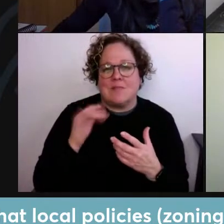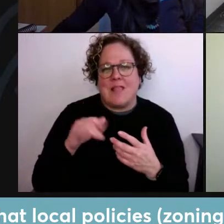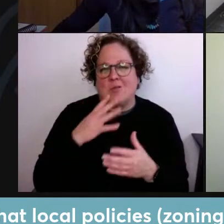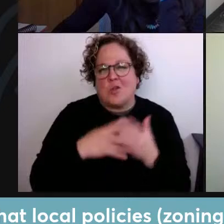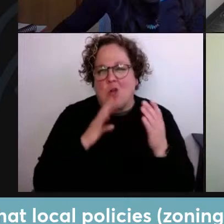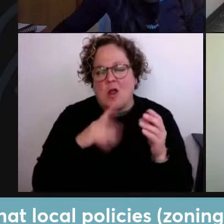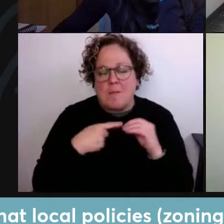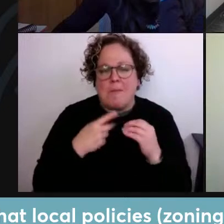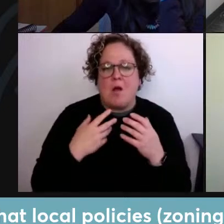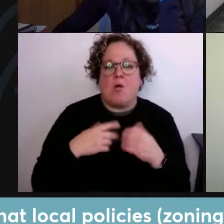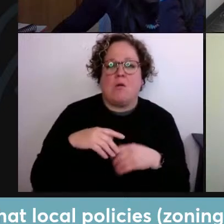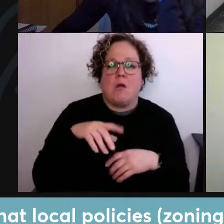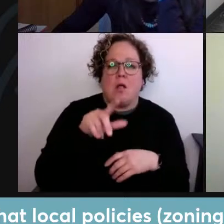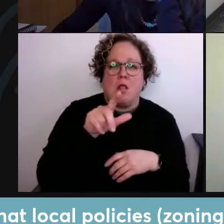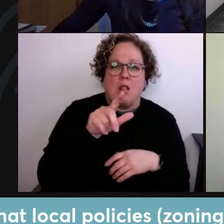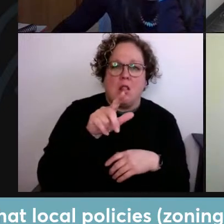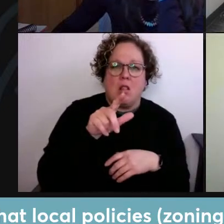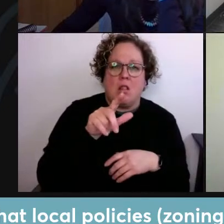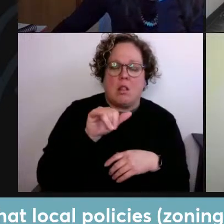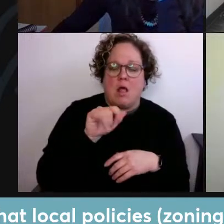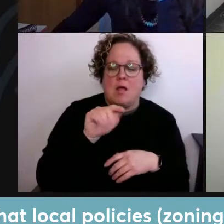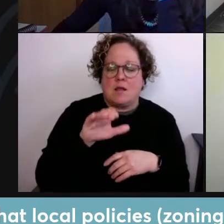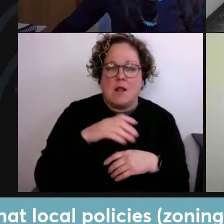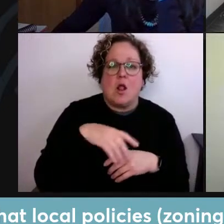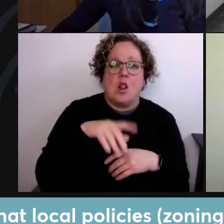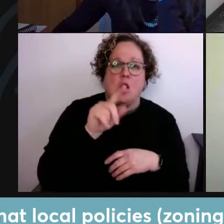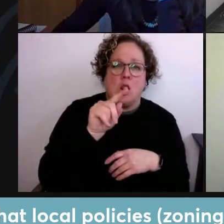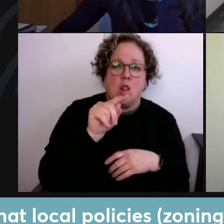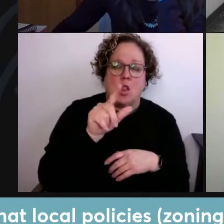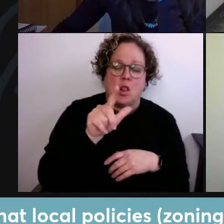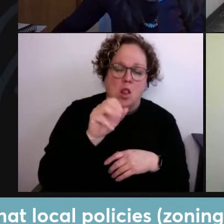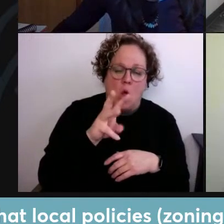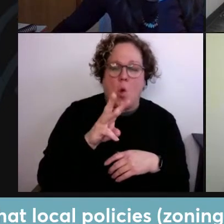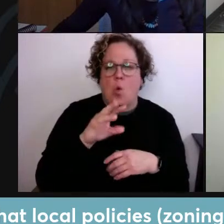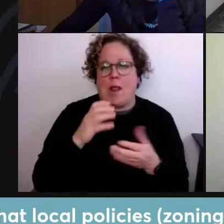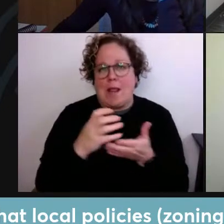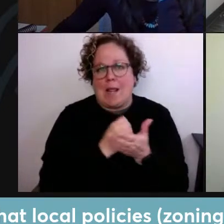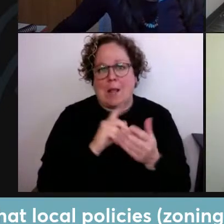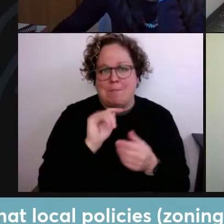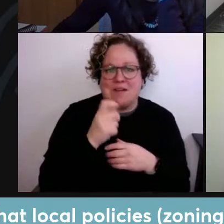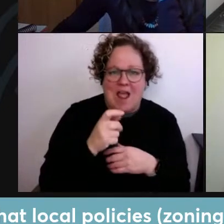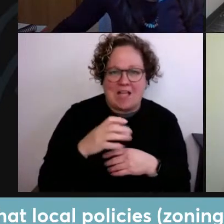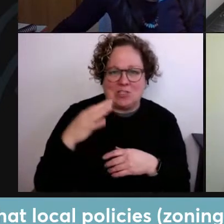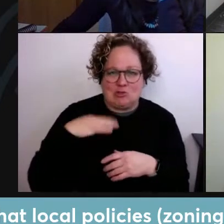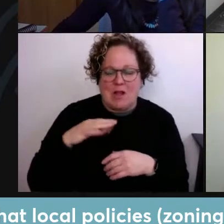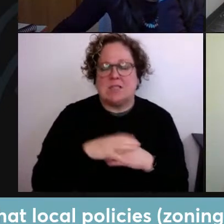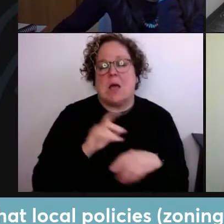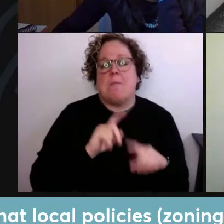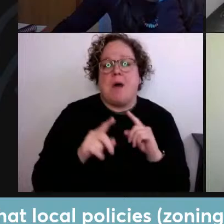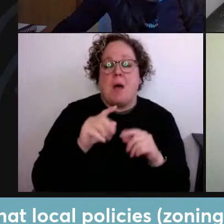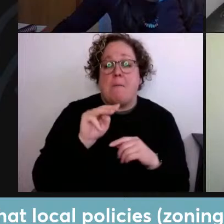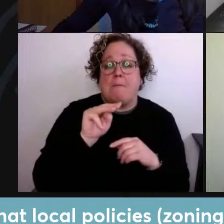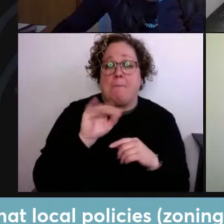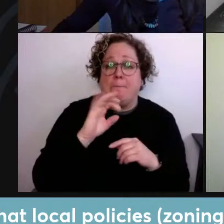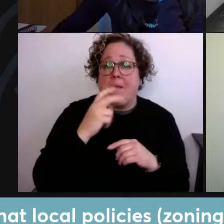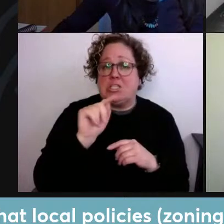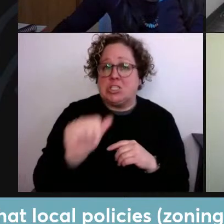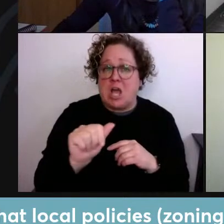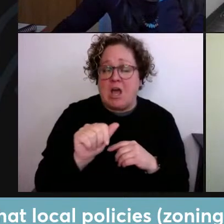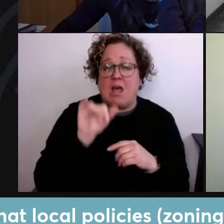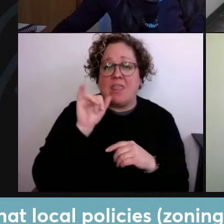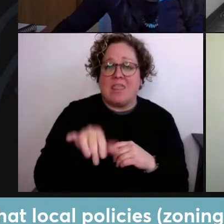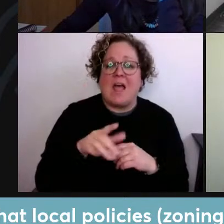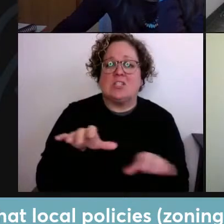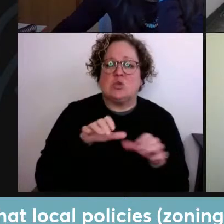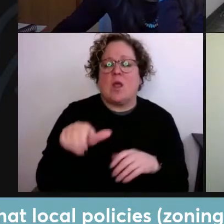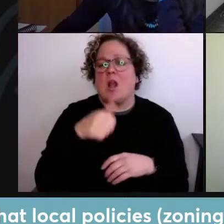low income tax housing tax credit, the MSHDA is actually doing another round of